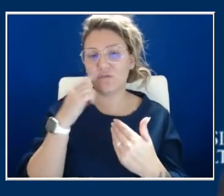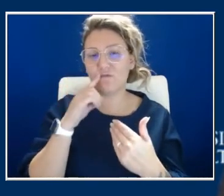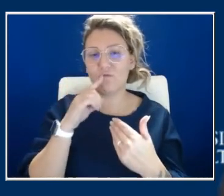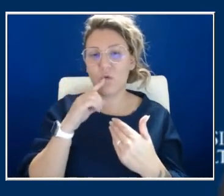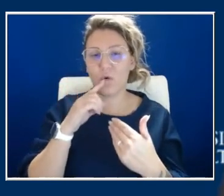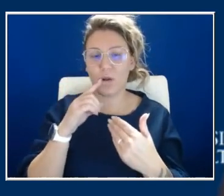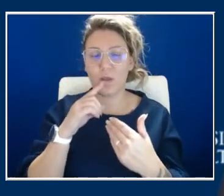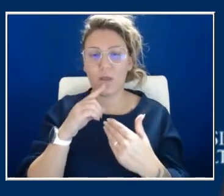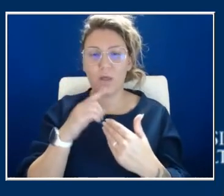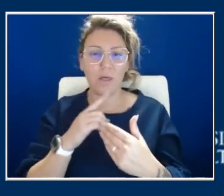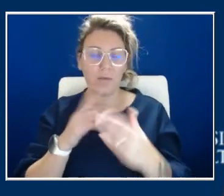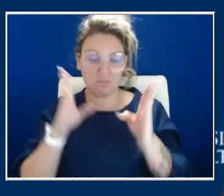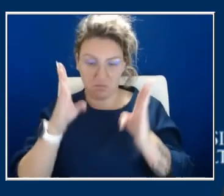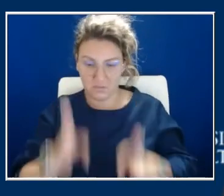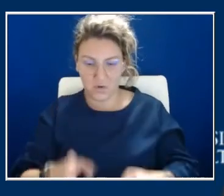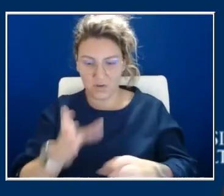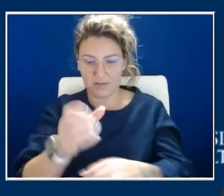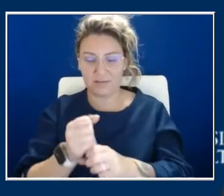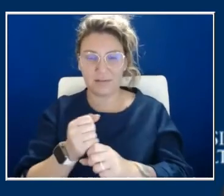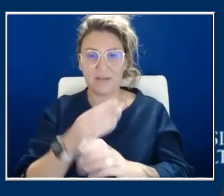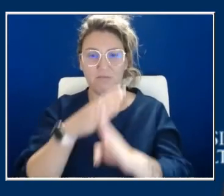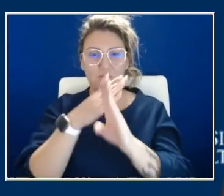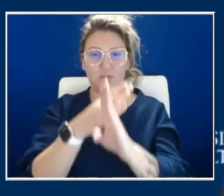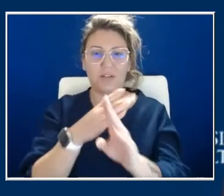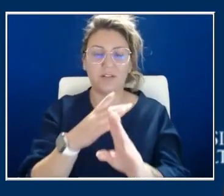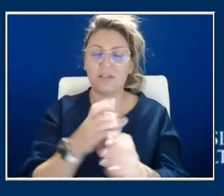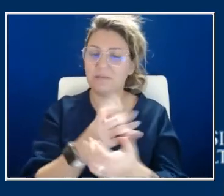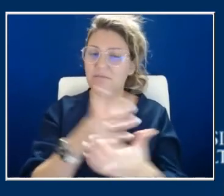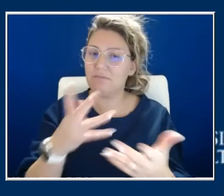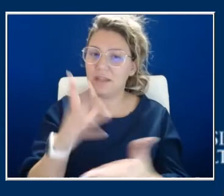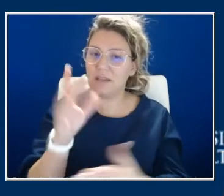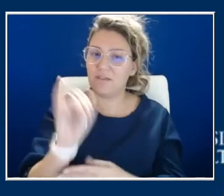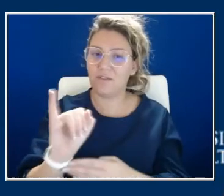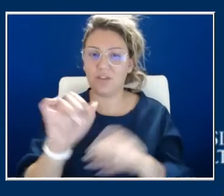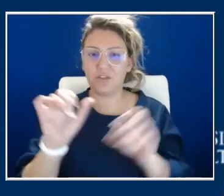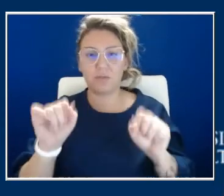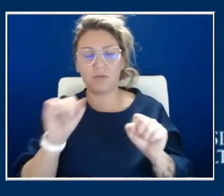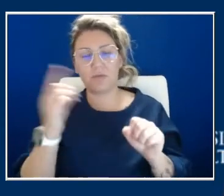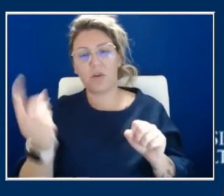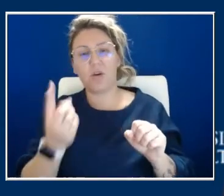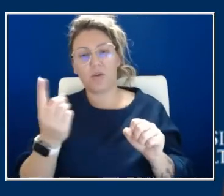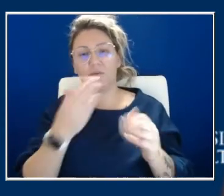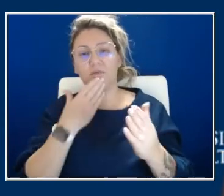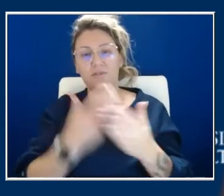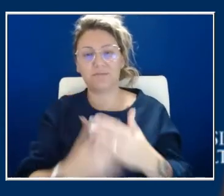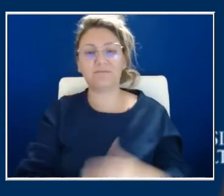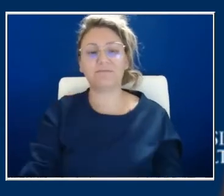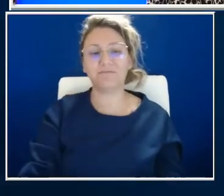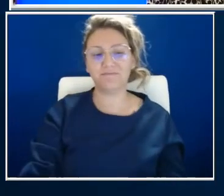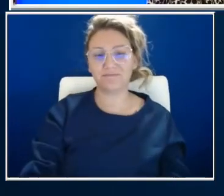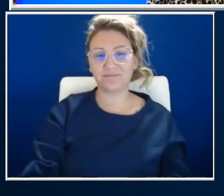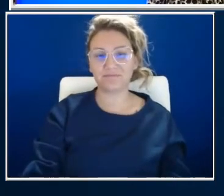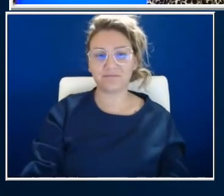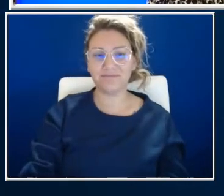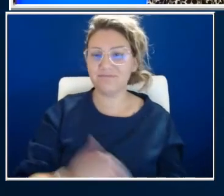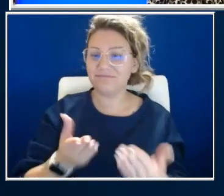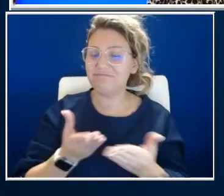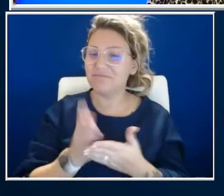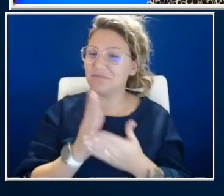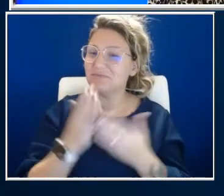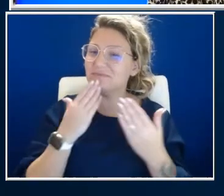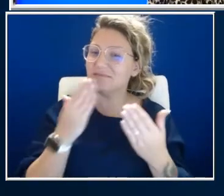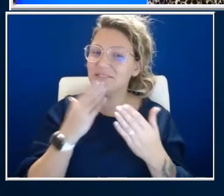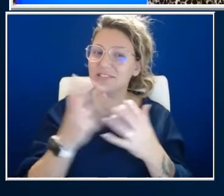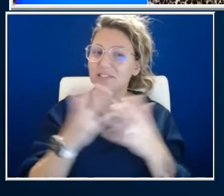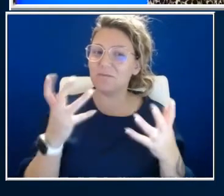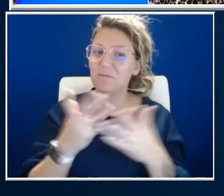to go and get protected against as many infections as possible is always going to be a good thing. All right, Doc Hawk, thanks so much. We're going to wrap up